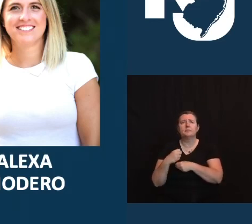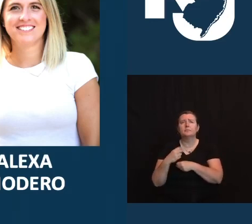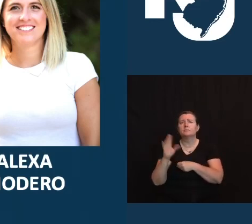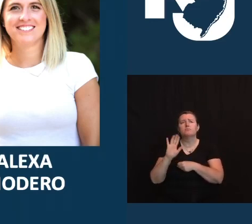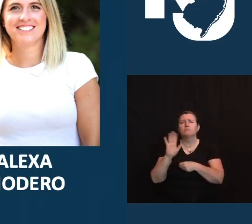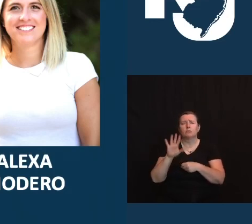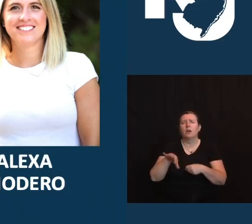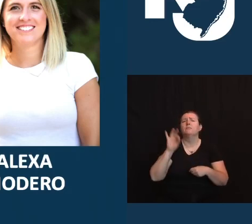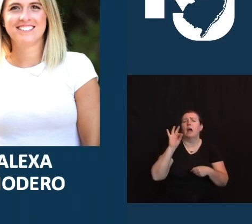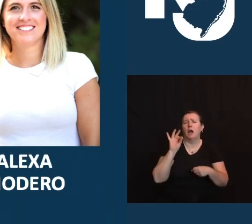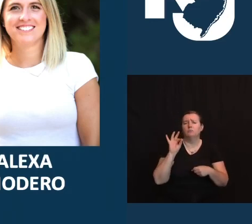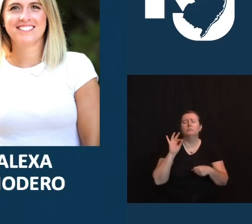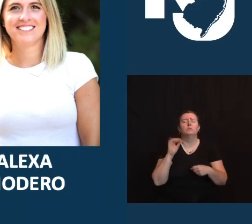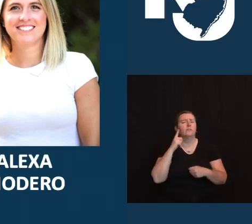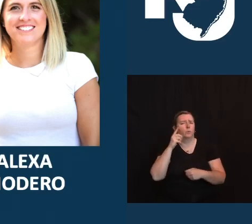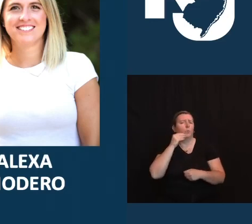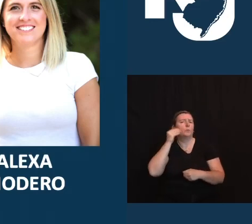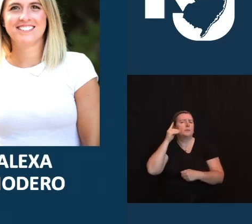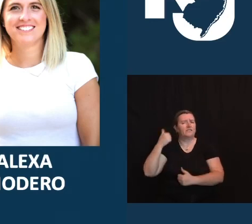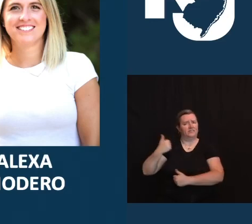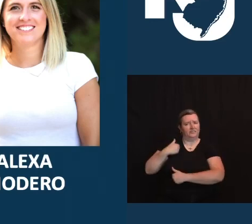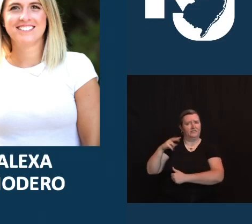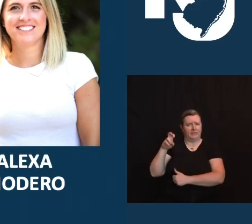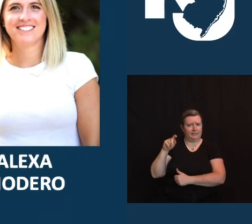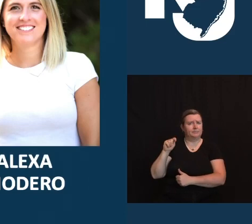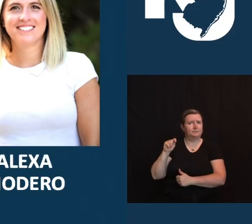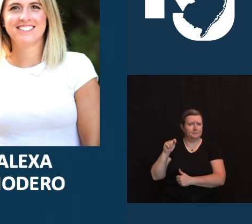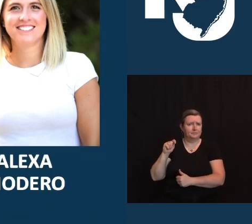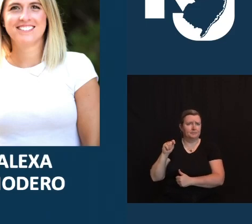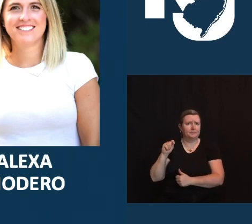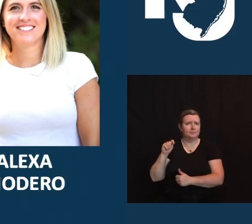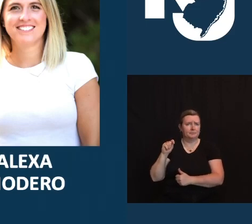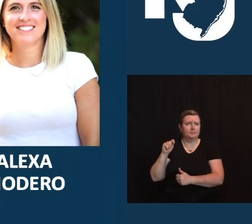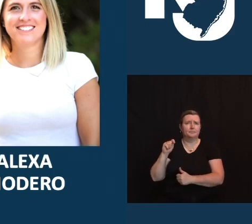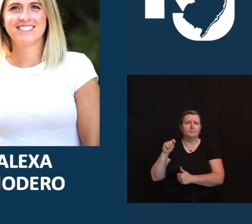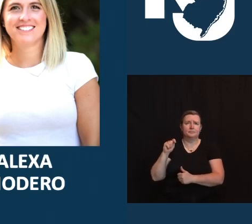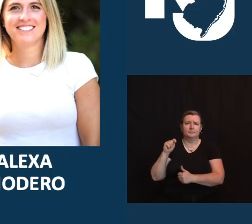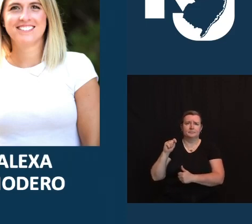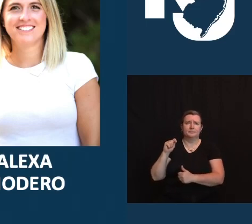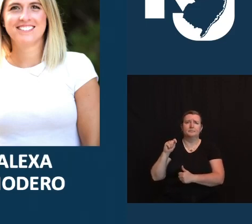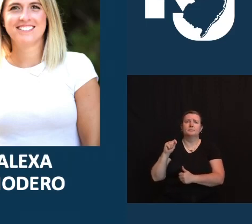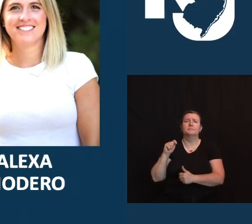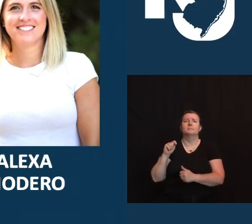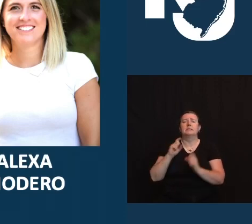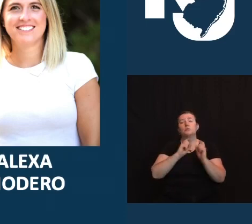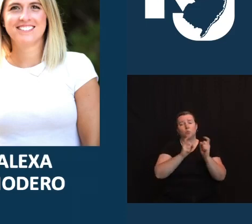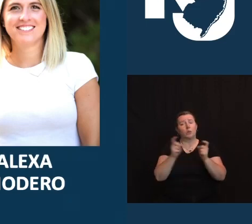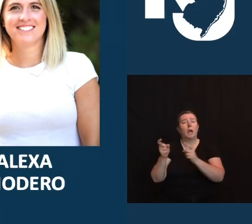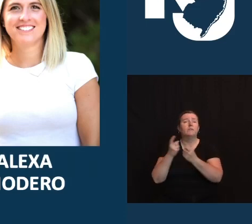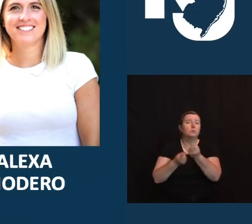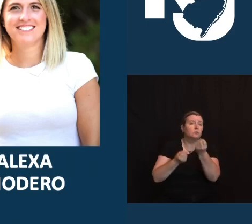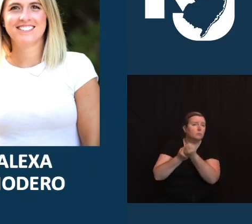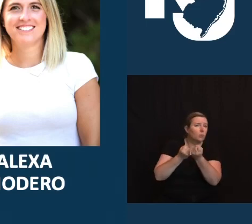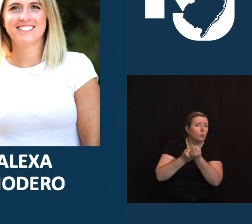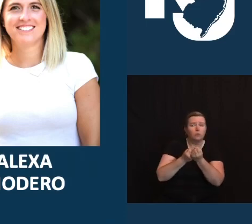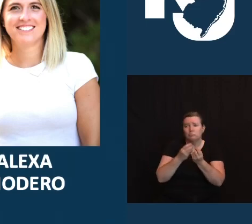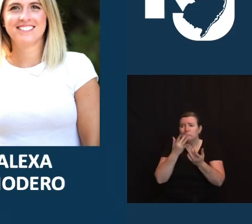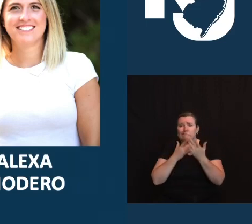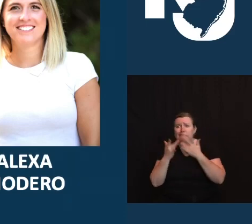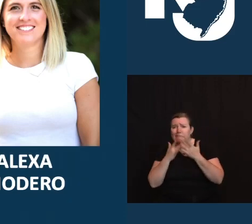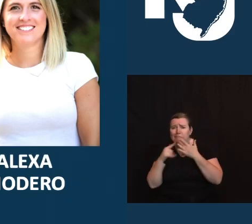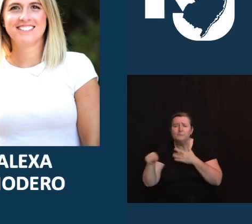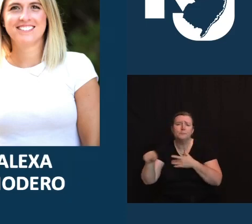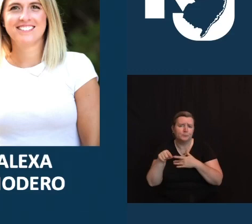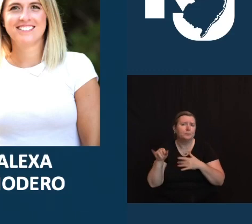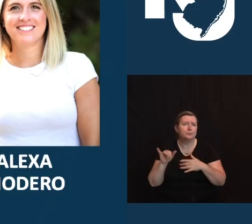providing groceries for at-risk veterans, and donating supplies to support those in need. Now Backpacks for Life